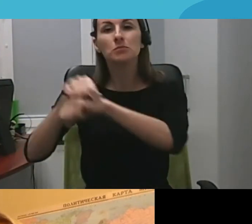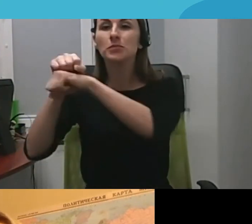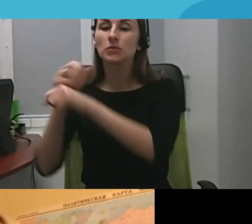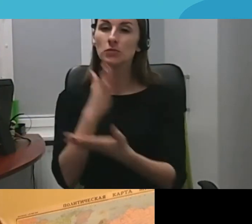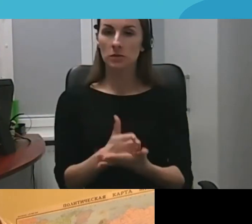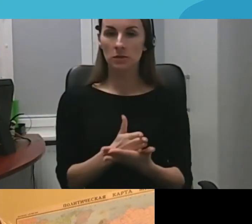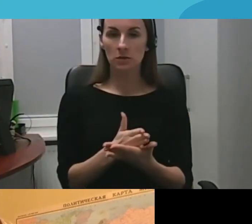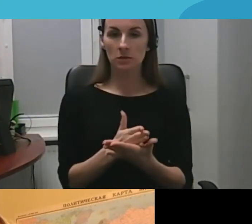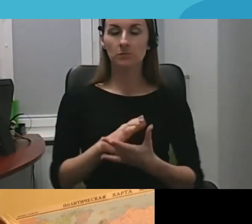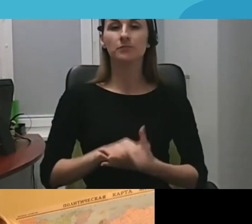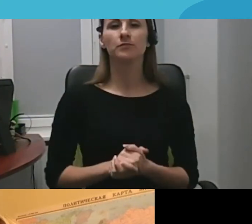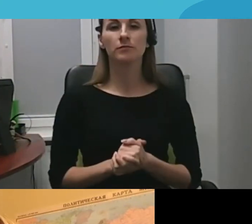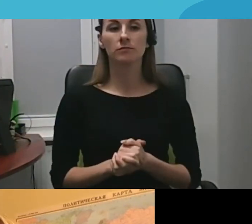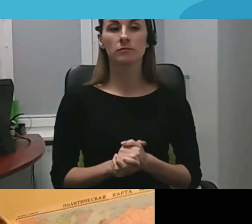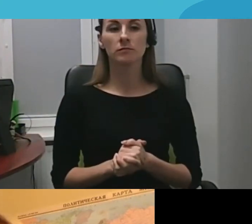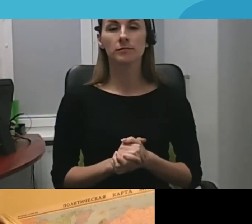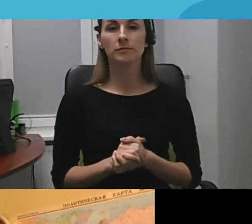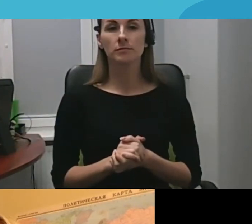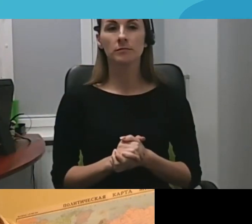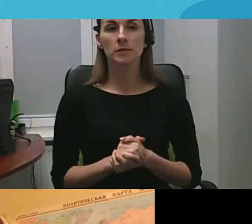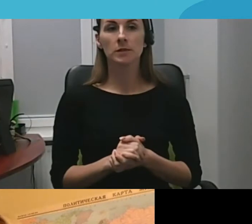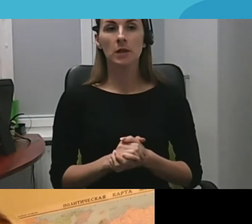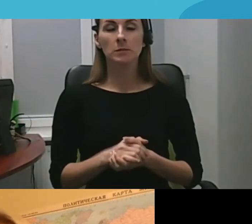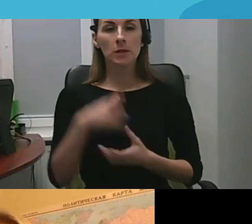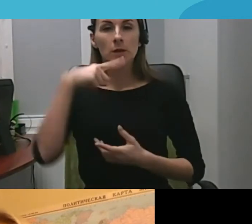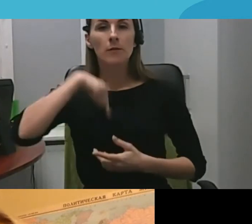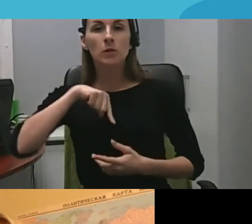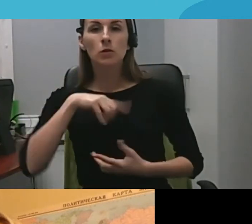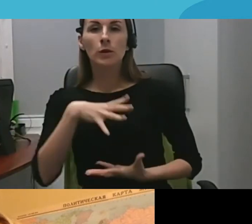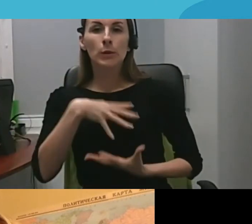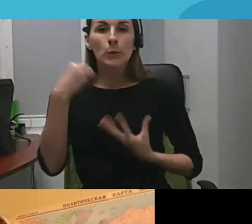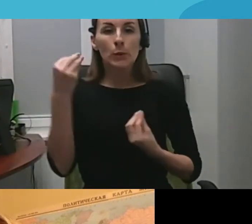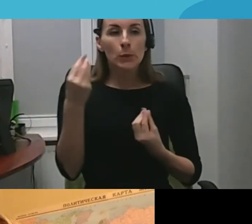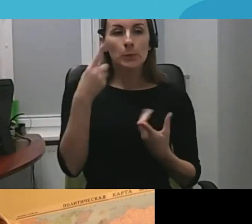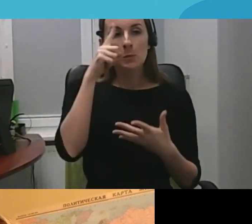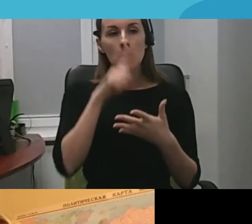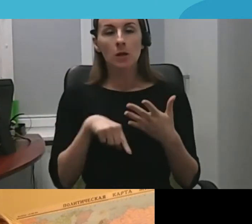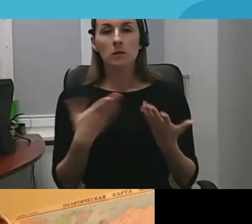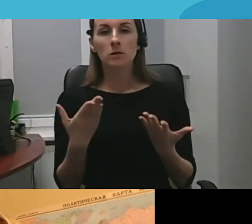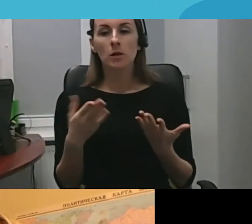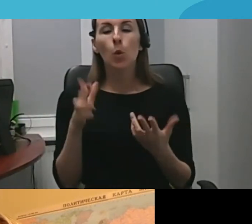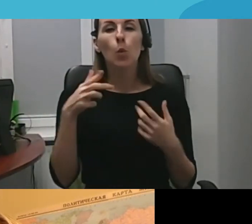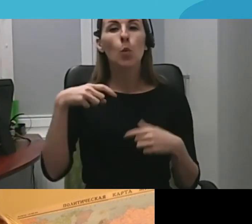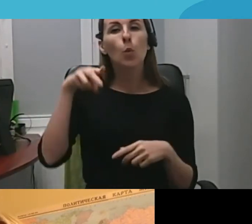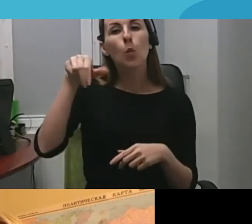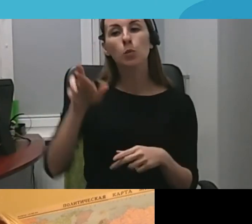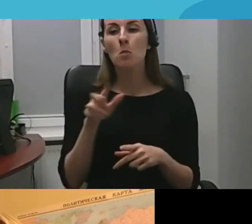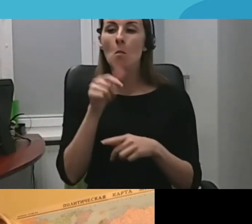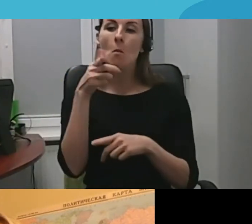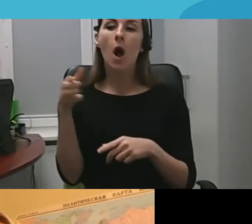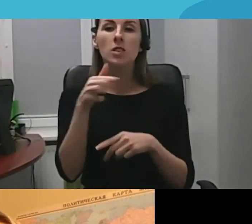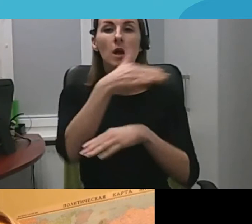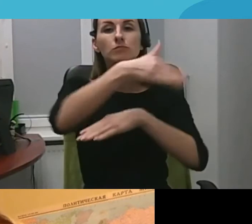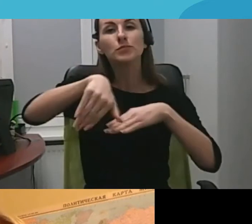inspiring everyone here. And I hope that outside of this country, especially those who already unfortunately left this